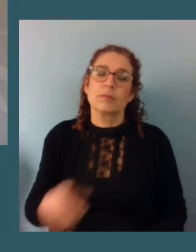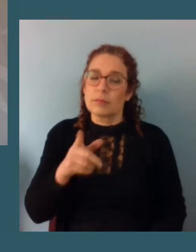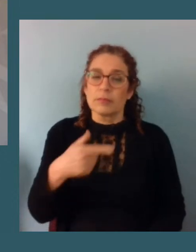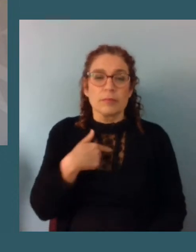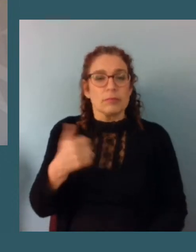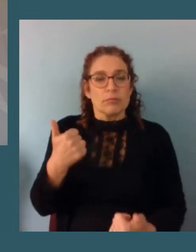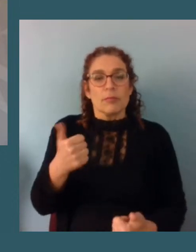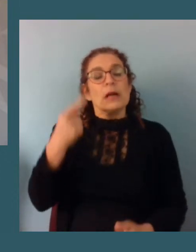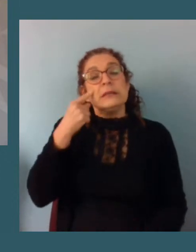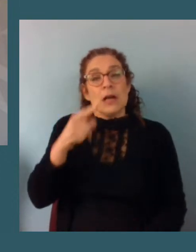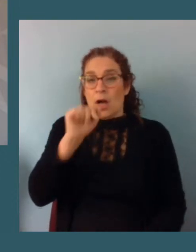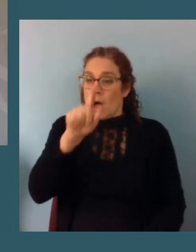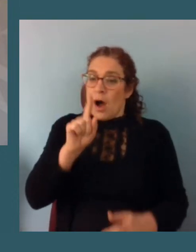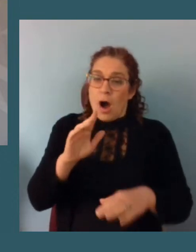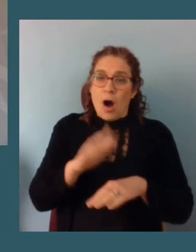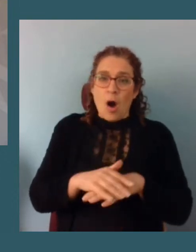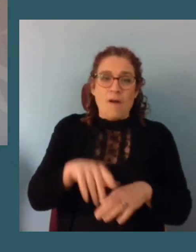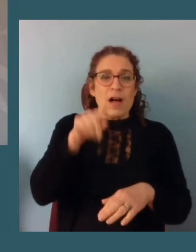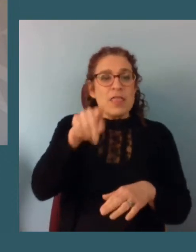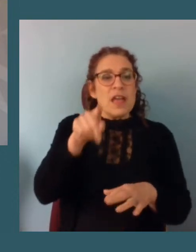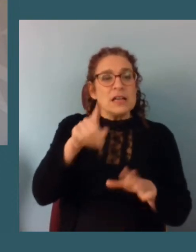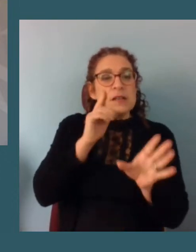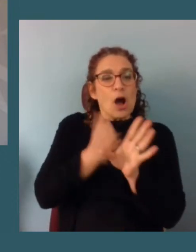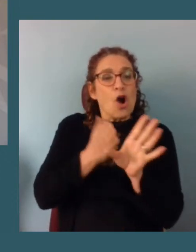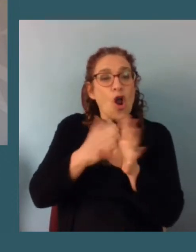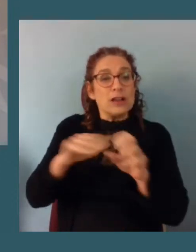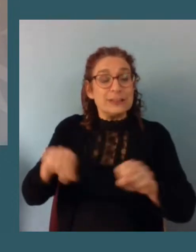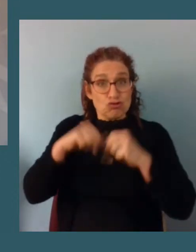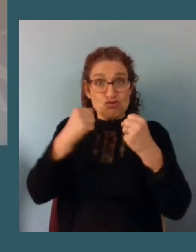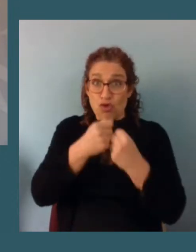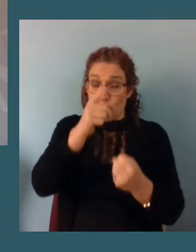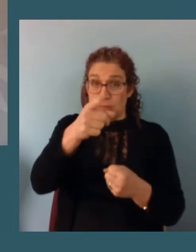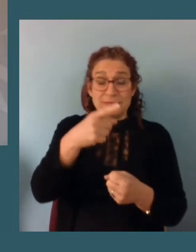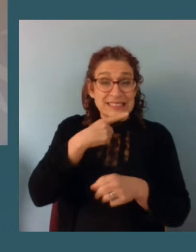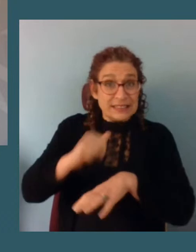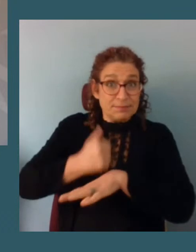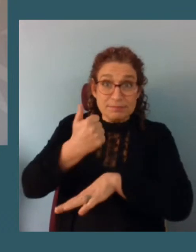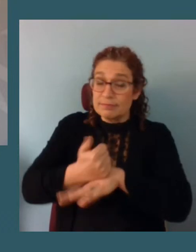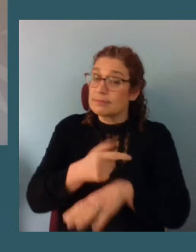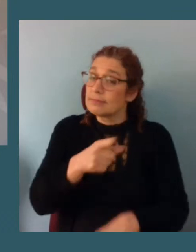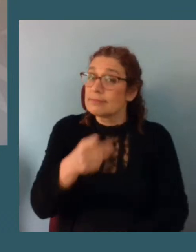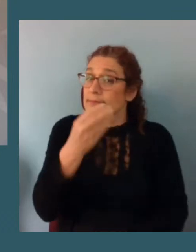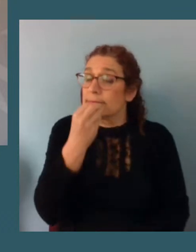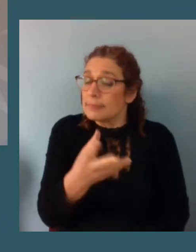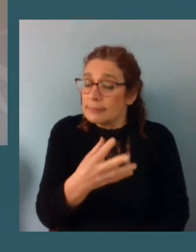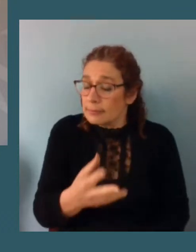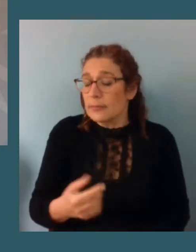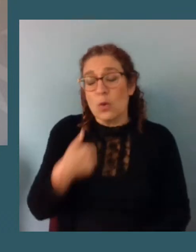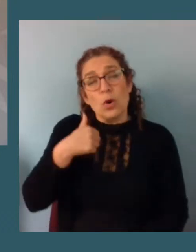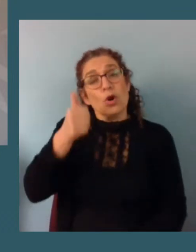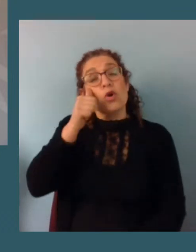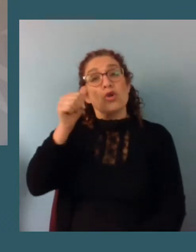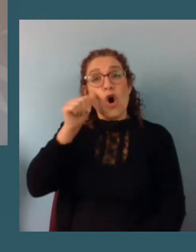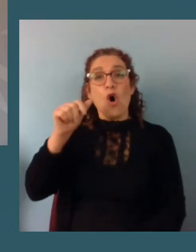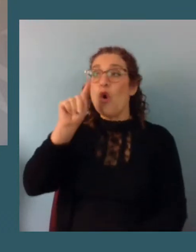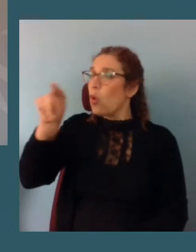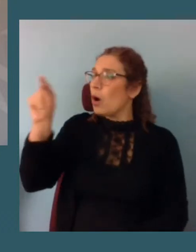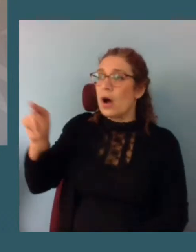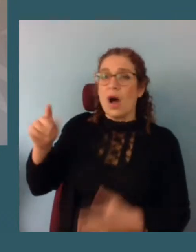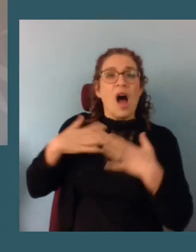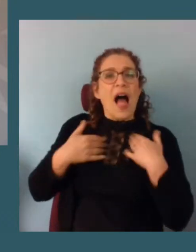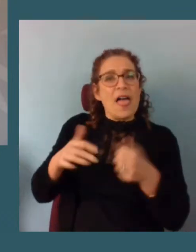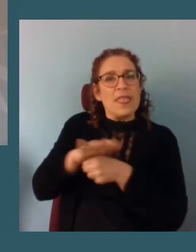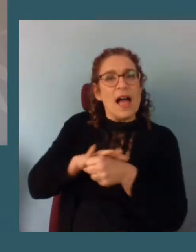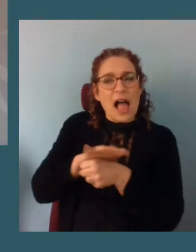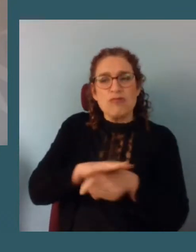the BSACI psychology group, really good. We know in other areas of health, so for example, type